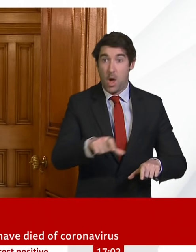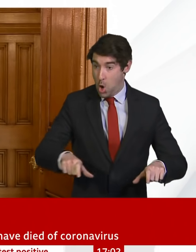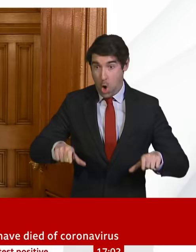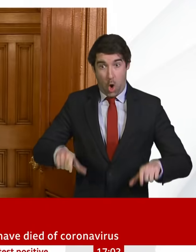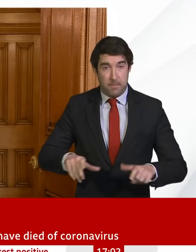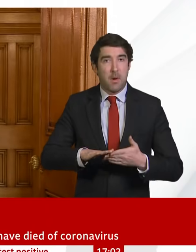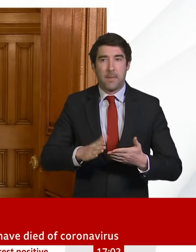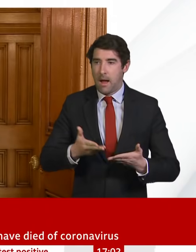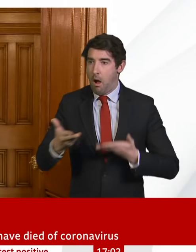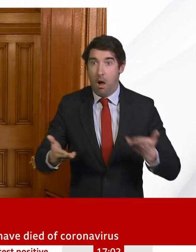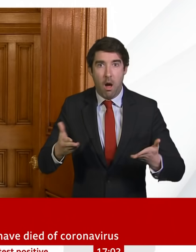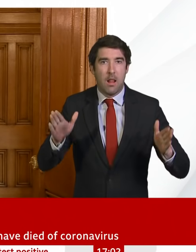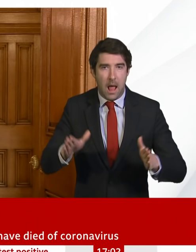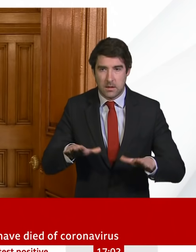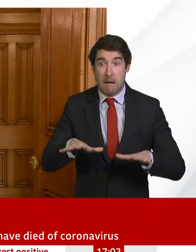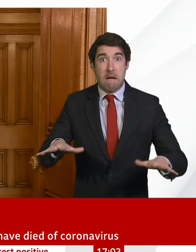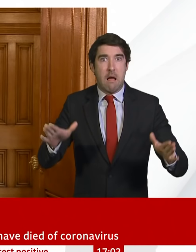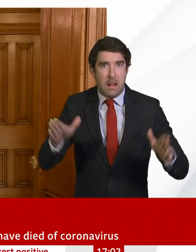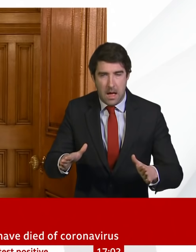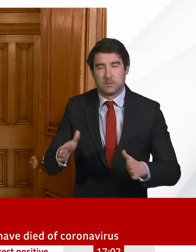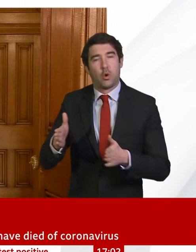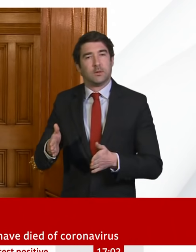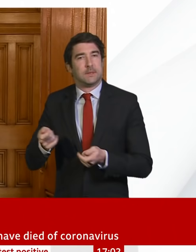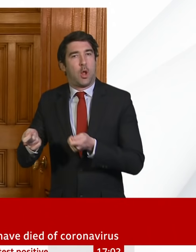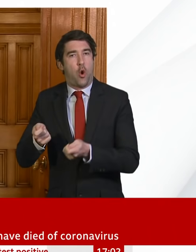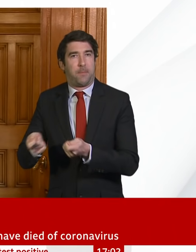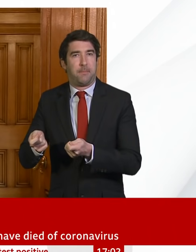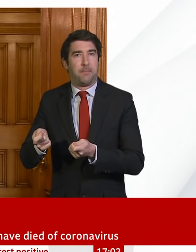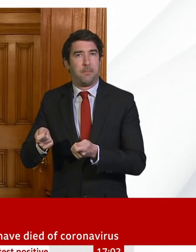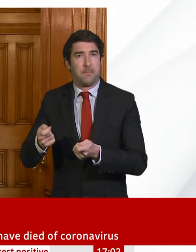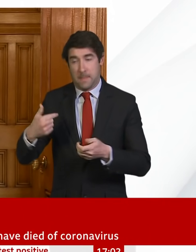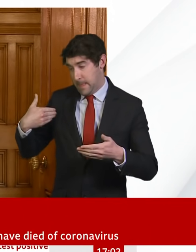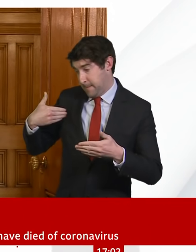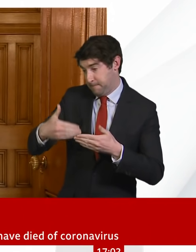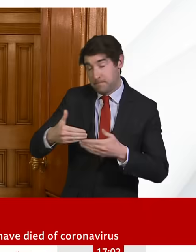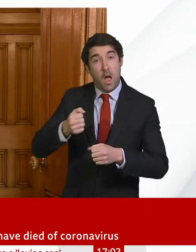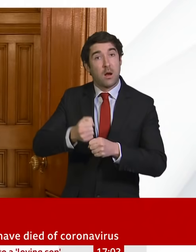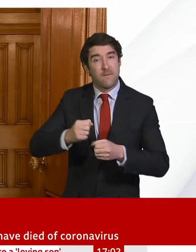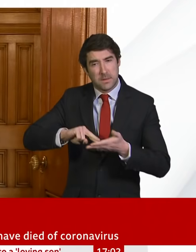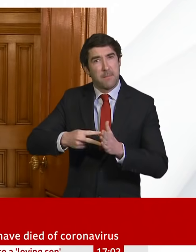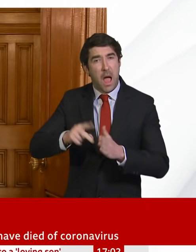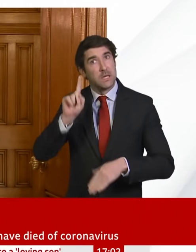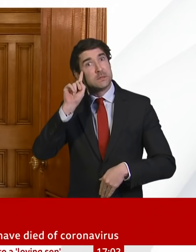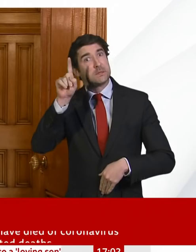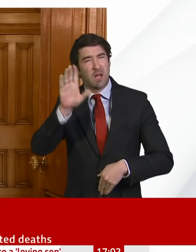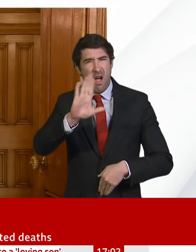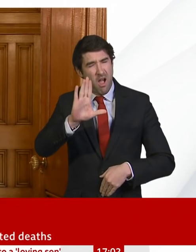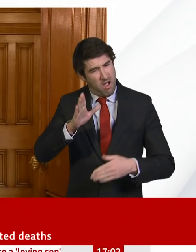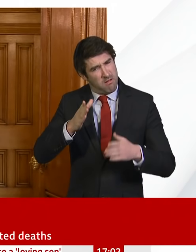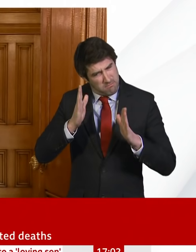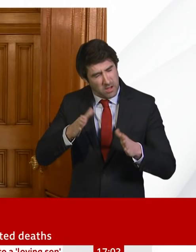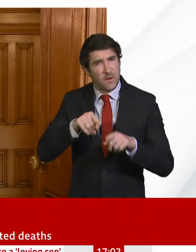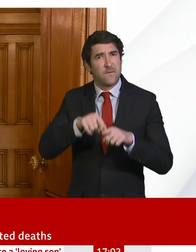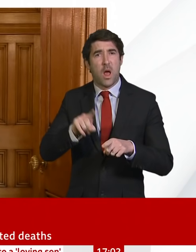coronavirus, we have been following the scientific and medical advice. We have been deliberate in our actions, taking the